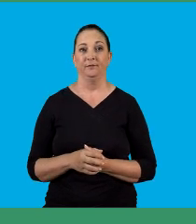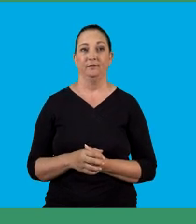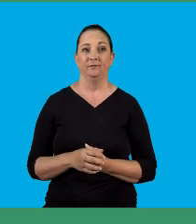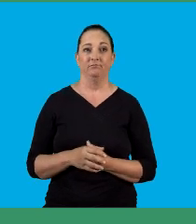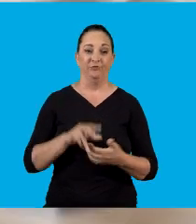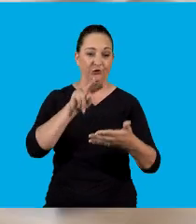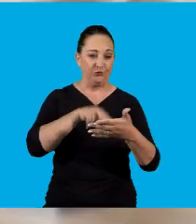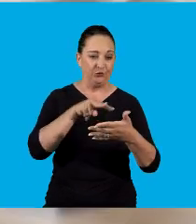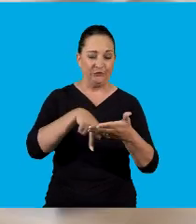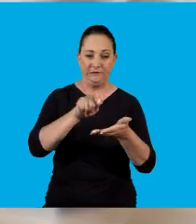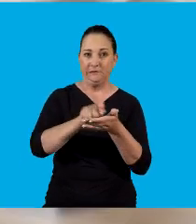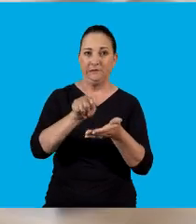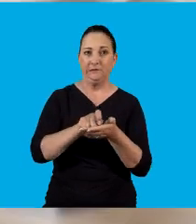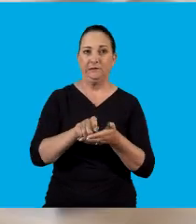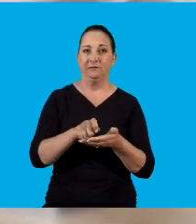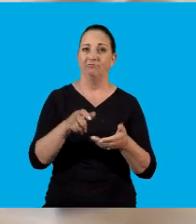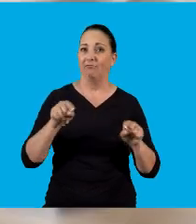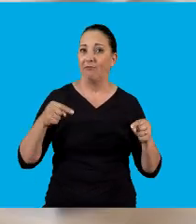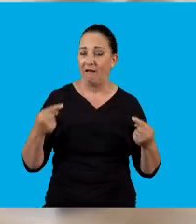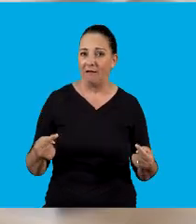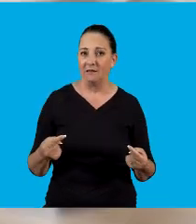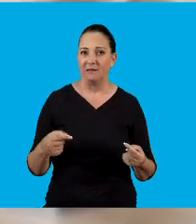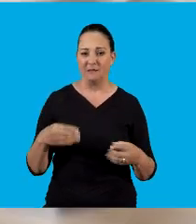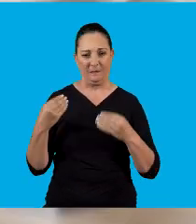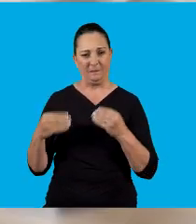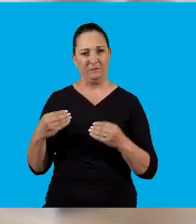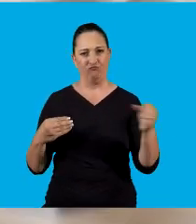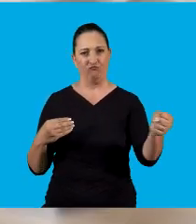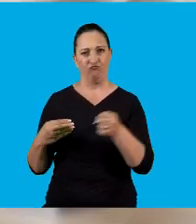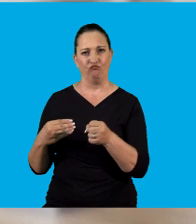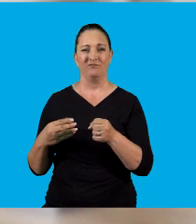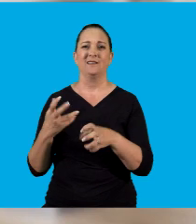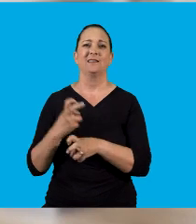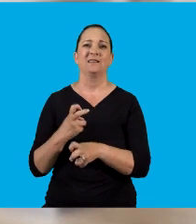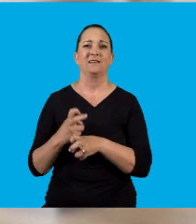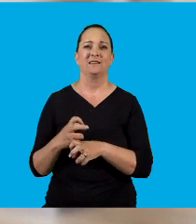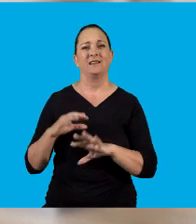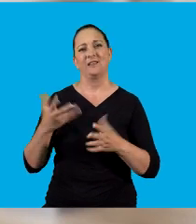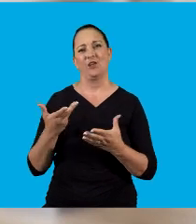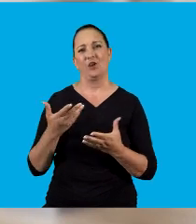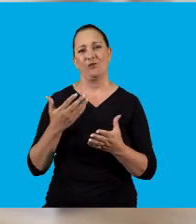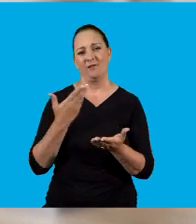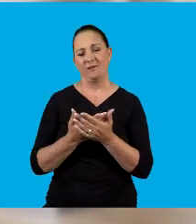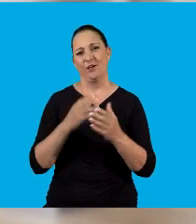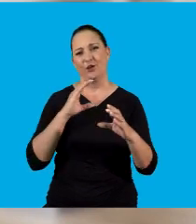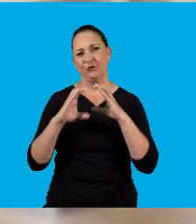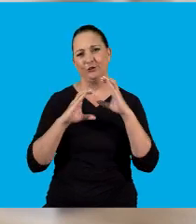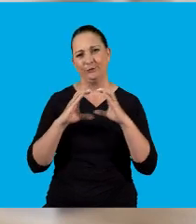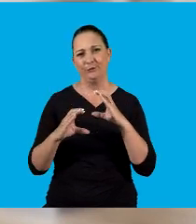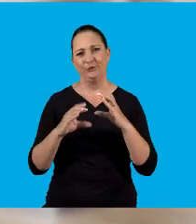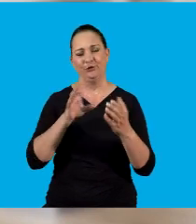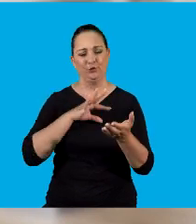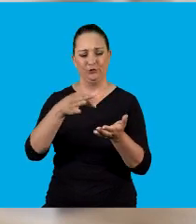So people who cannot read, who cannot write, it becomes a problem for businesses to be able to employ them, because how can a business enter